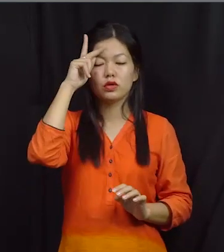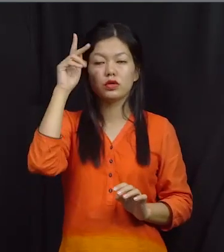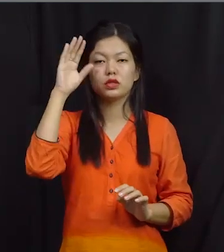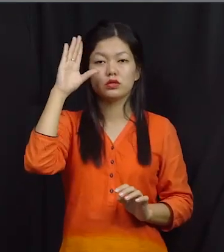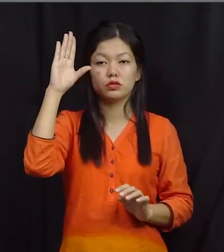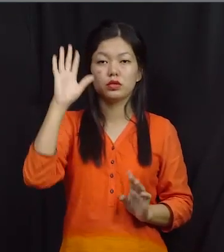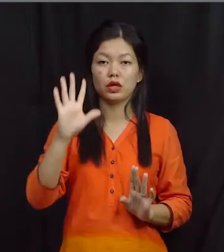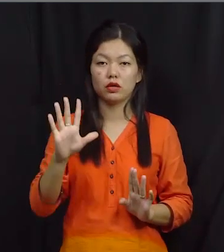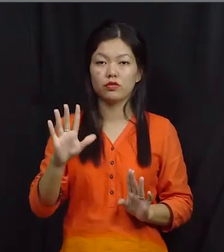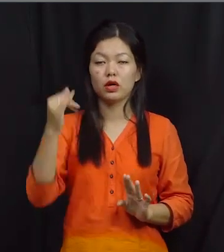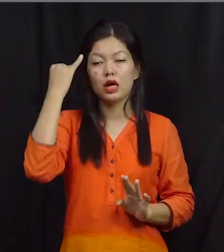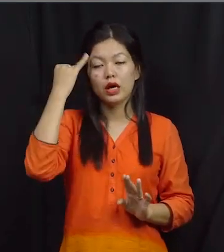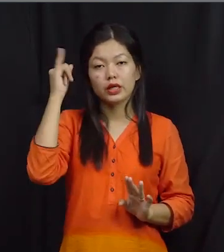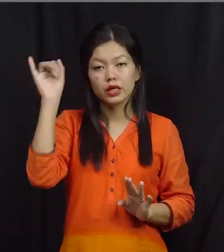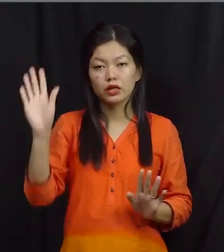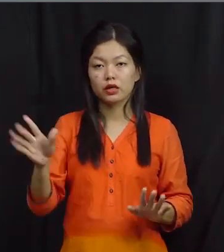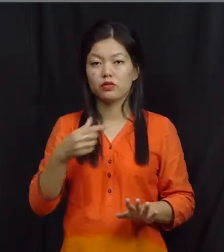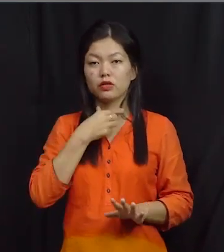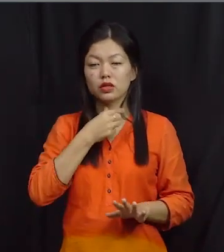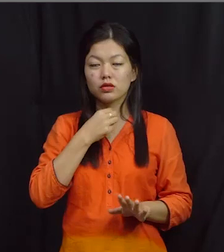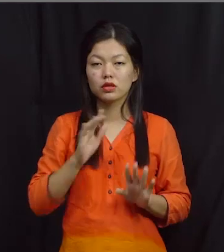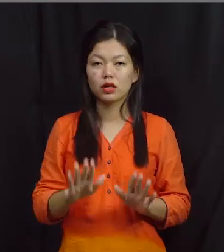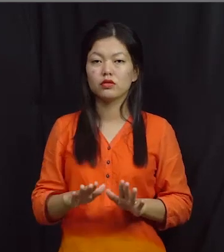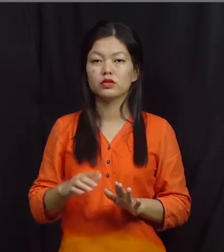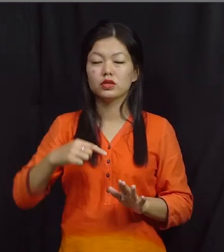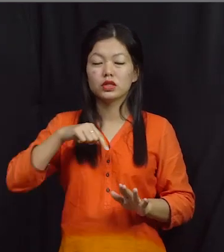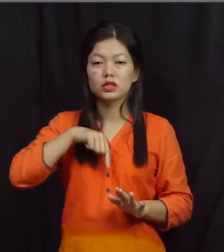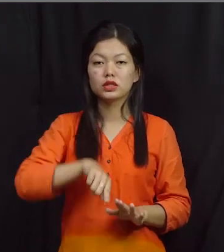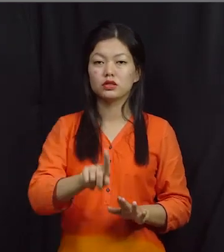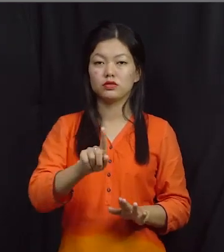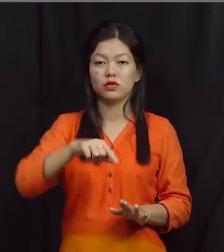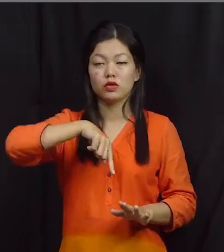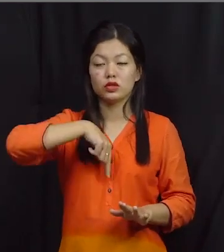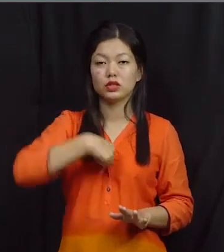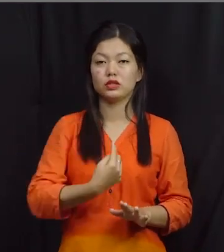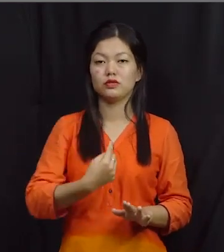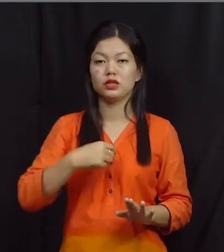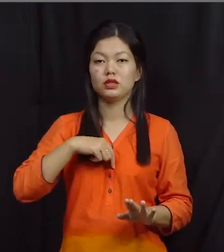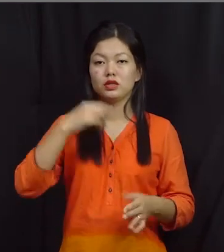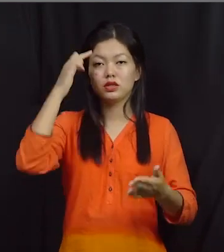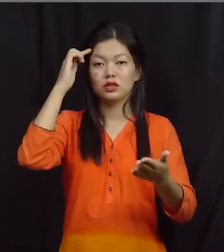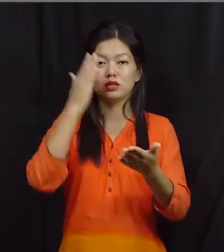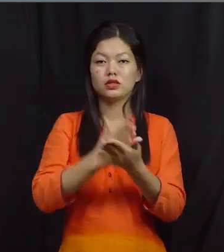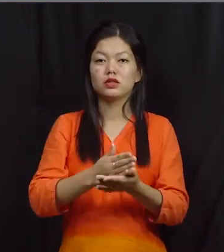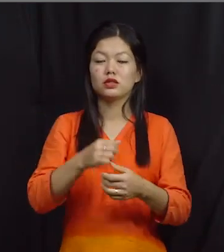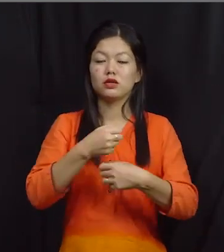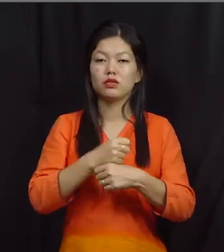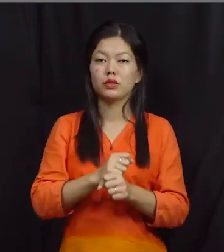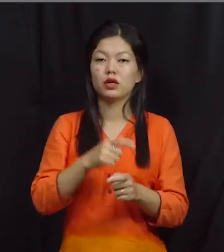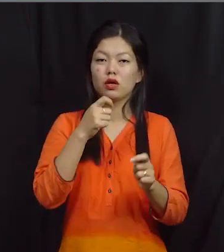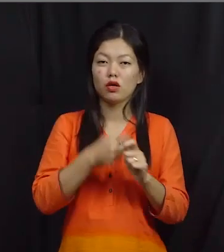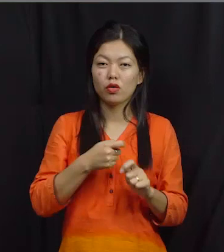how the individual becomes free, and then free not only in their lifestyle but in their attitude, in